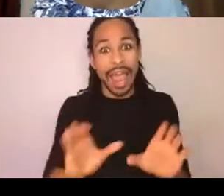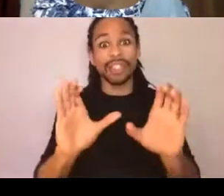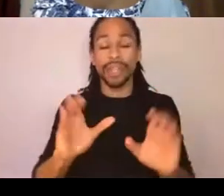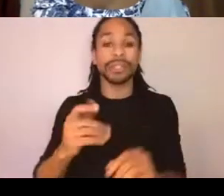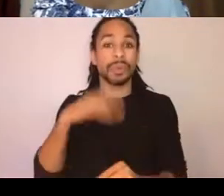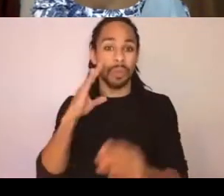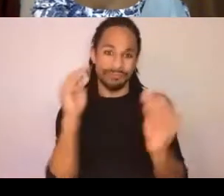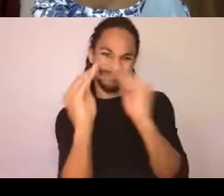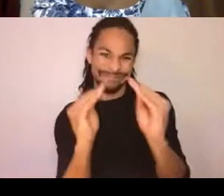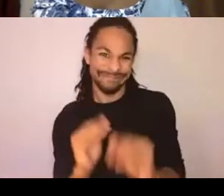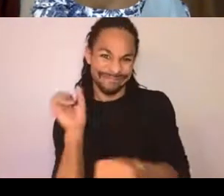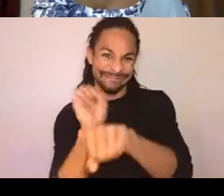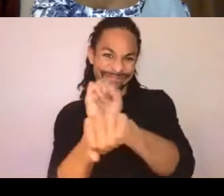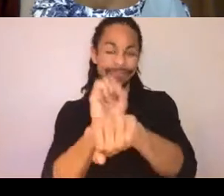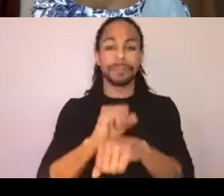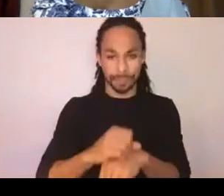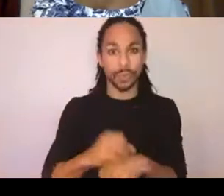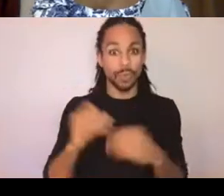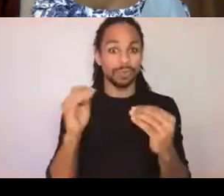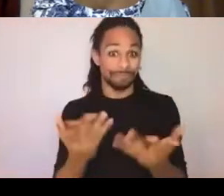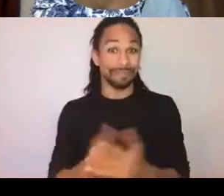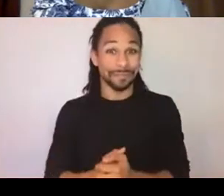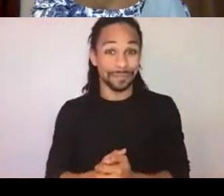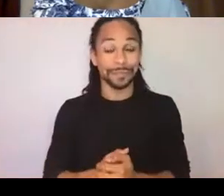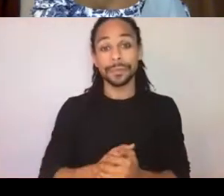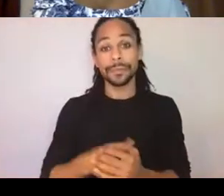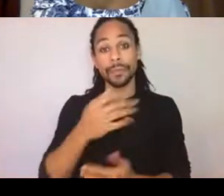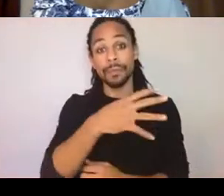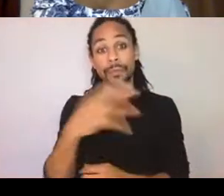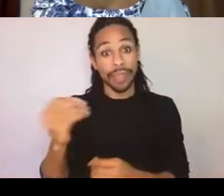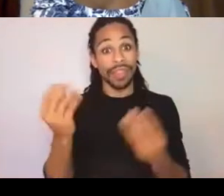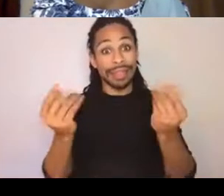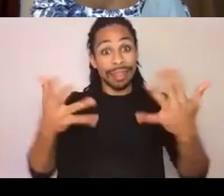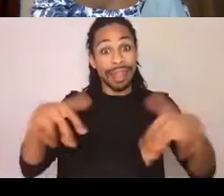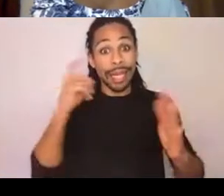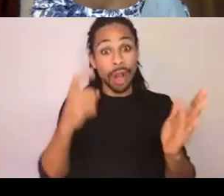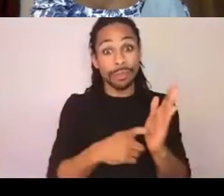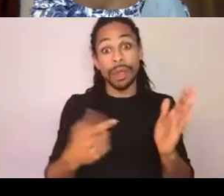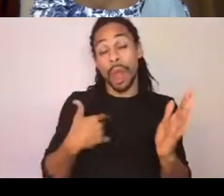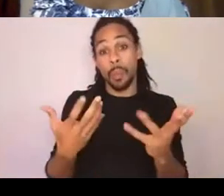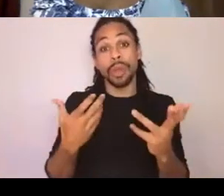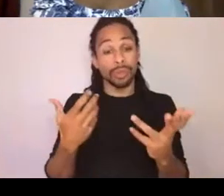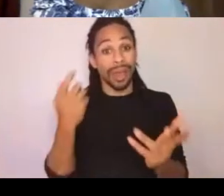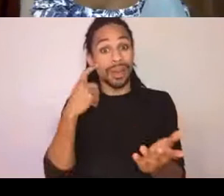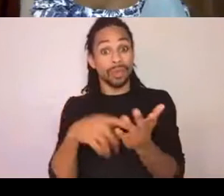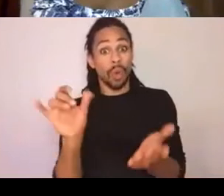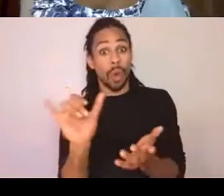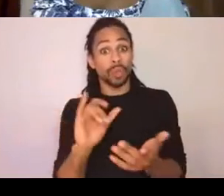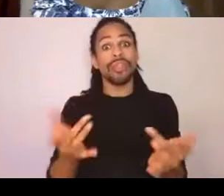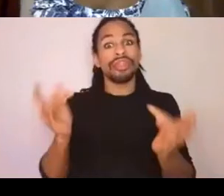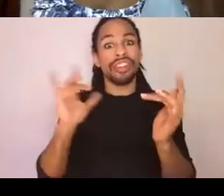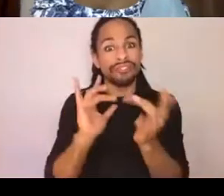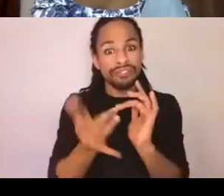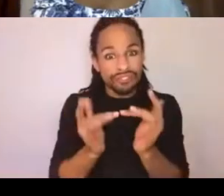country. I'm going to add to this land acknowledgement a virtual land recognition using language devised by Jill Carter,